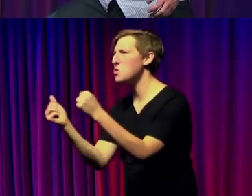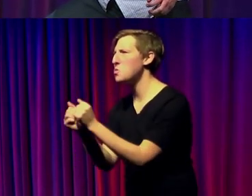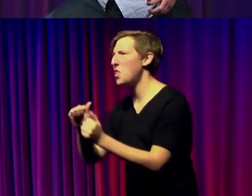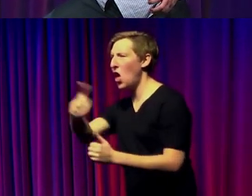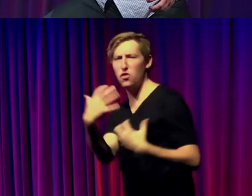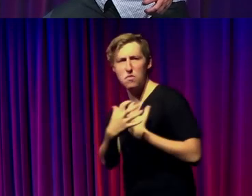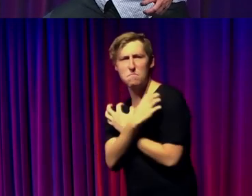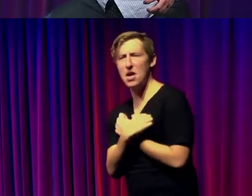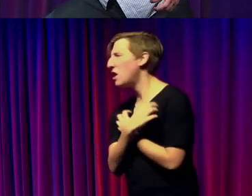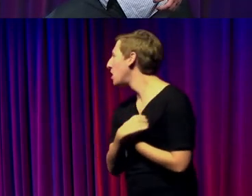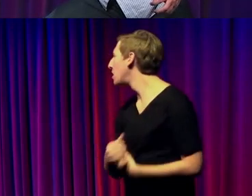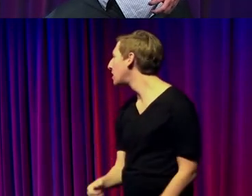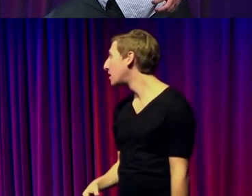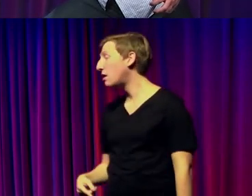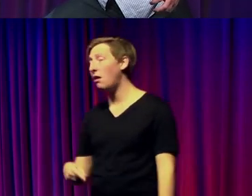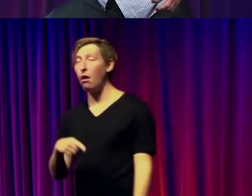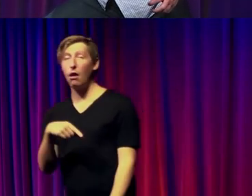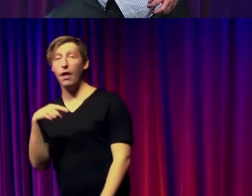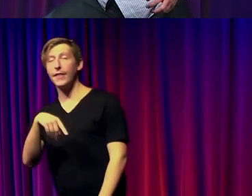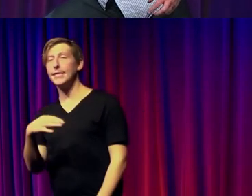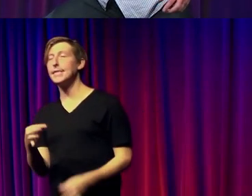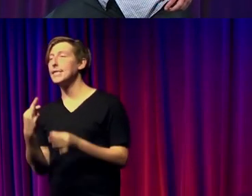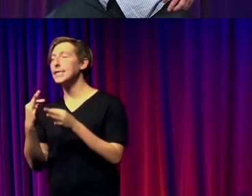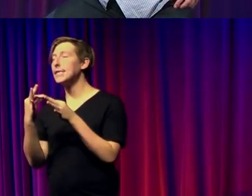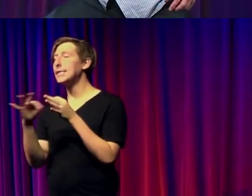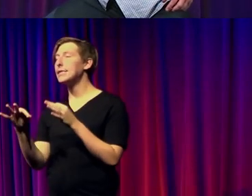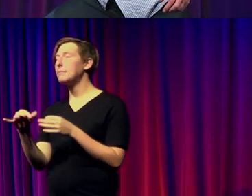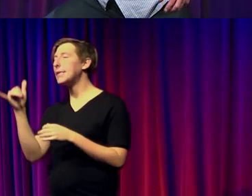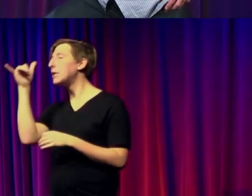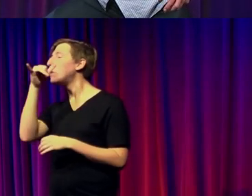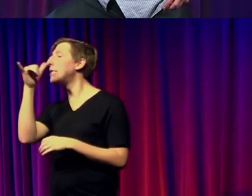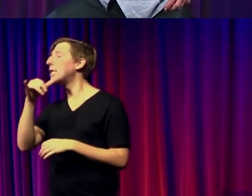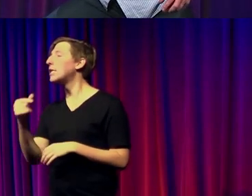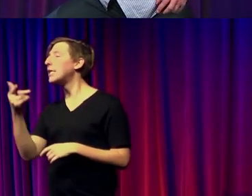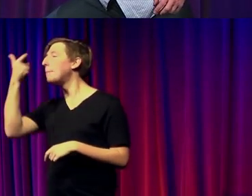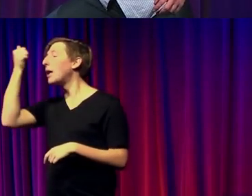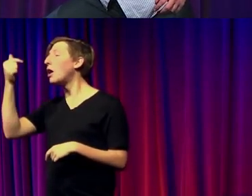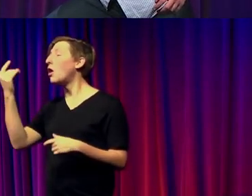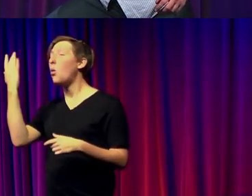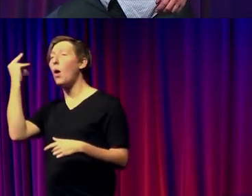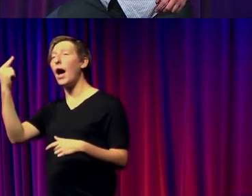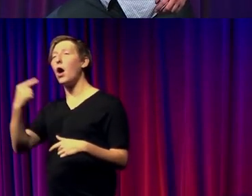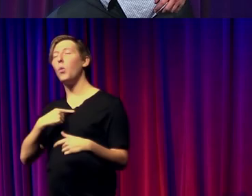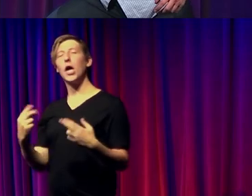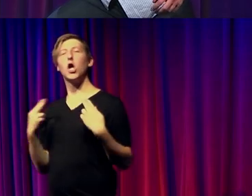Well, that's simply ridiculous because we are so obviously human.